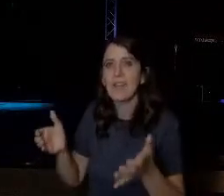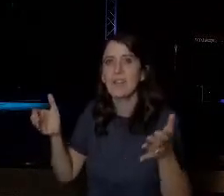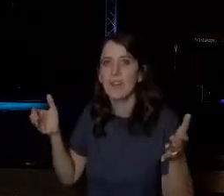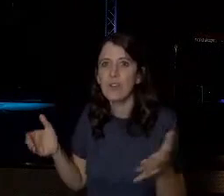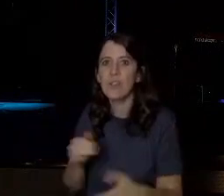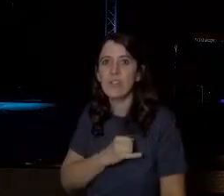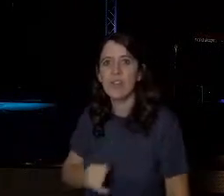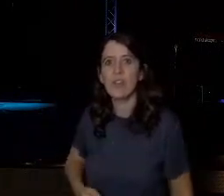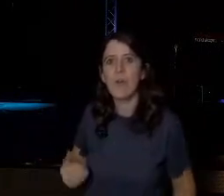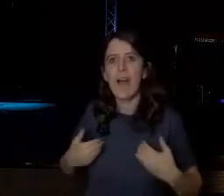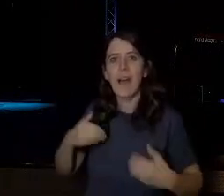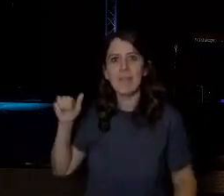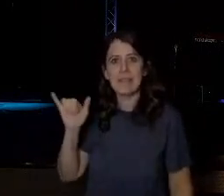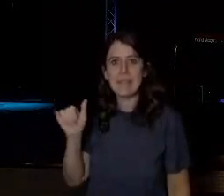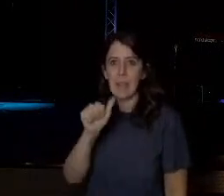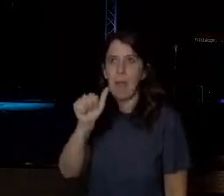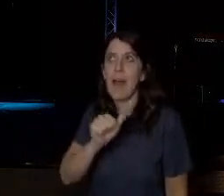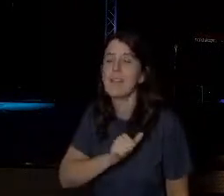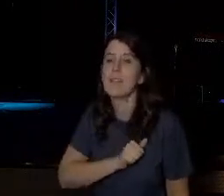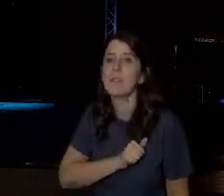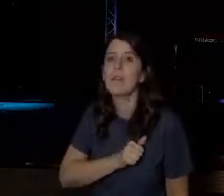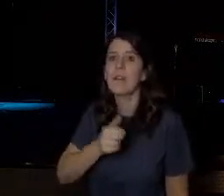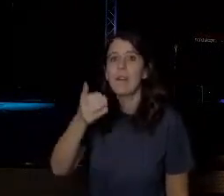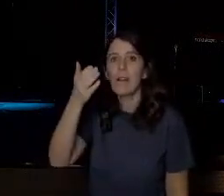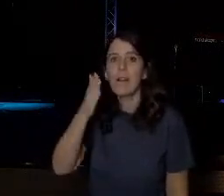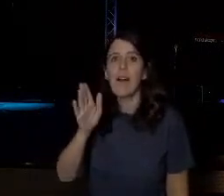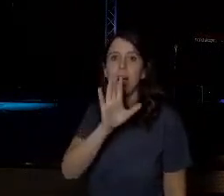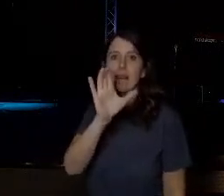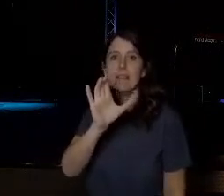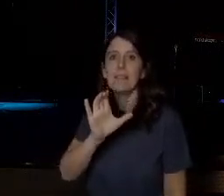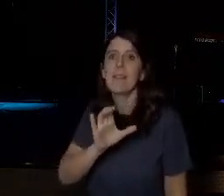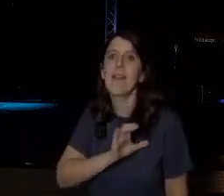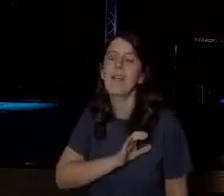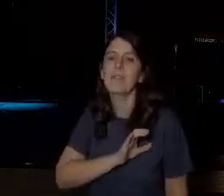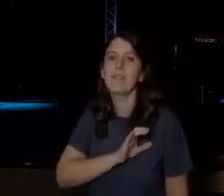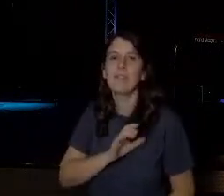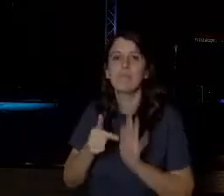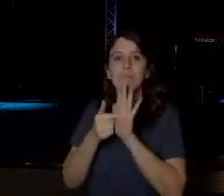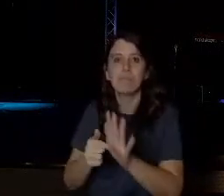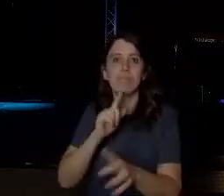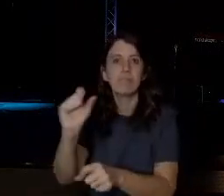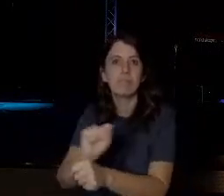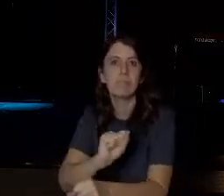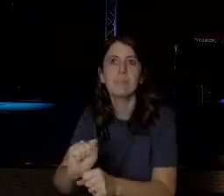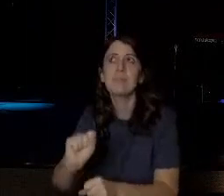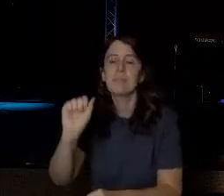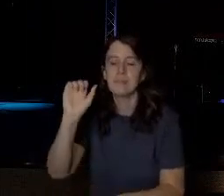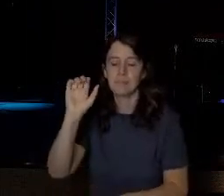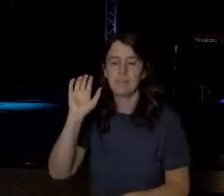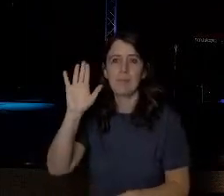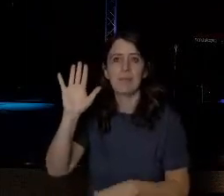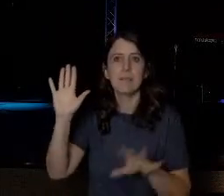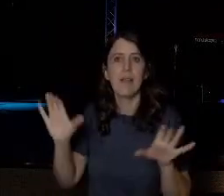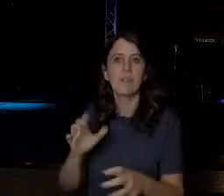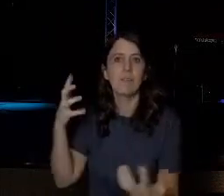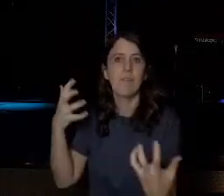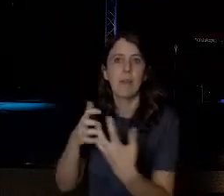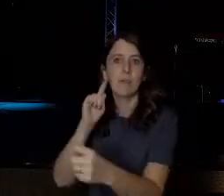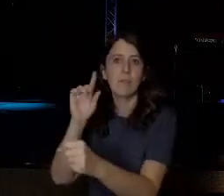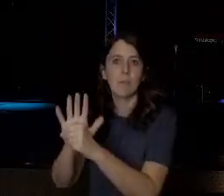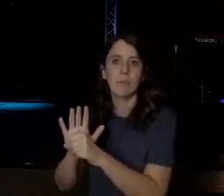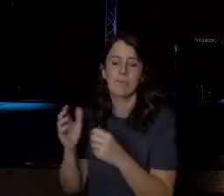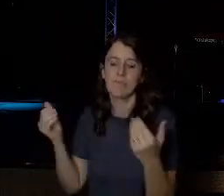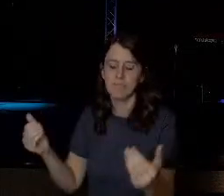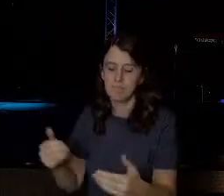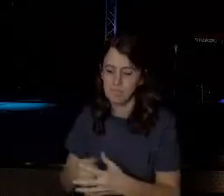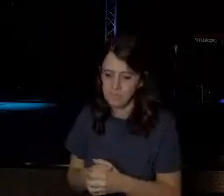same attitude of God is who he says he is. He will do what he says he is, so go. All right, Deuteronomy chapter 31 is